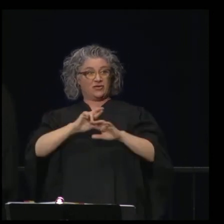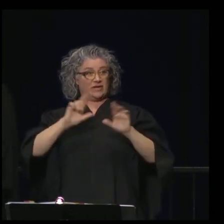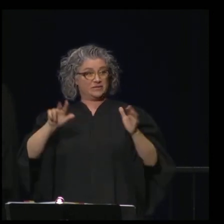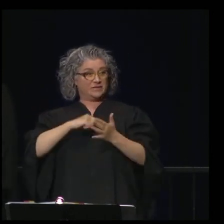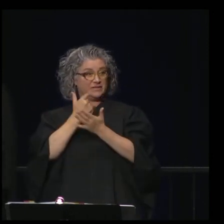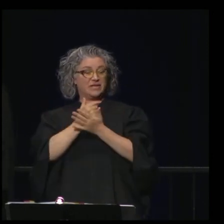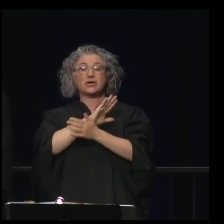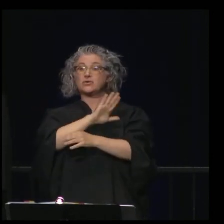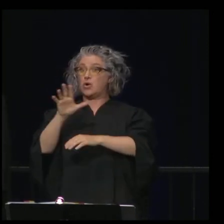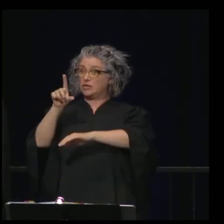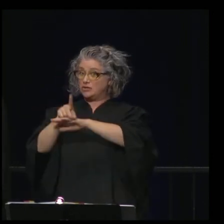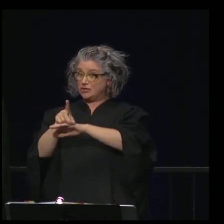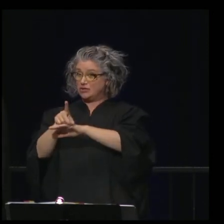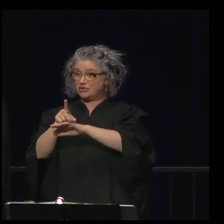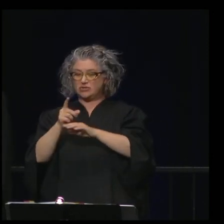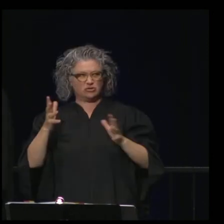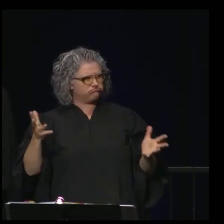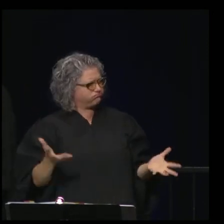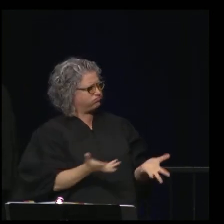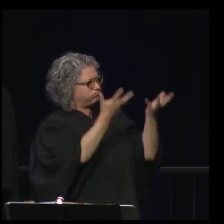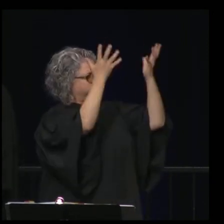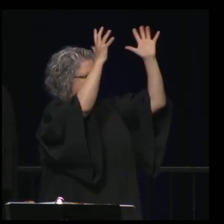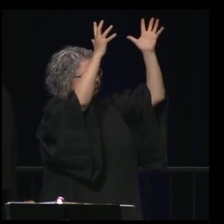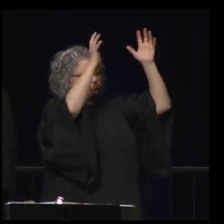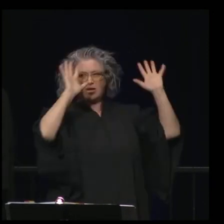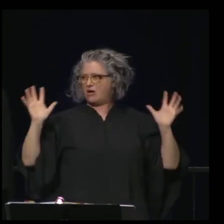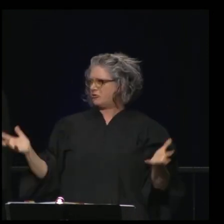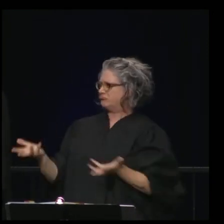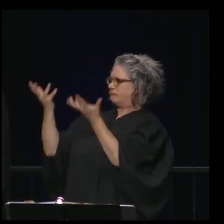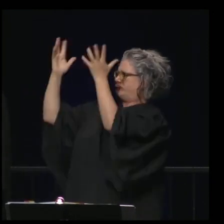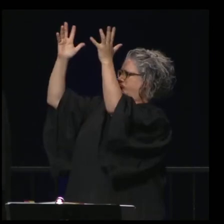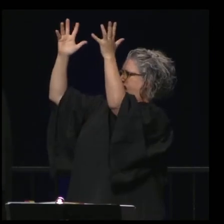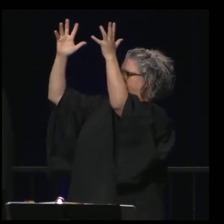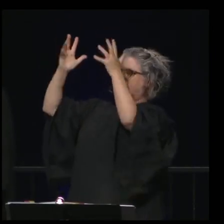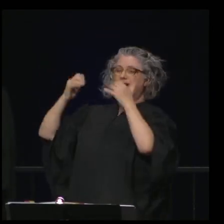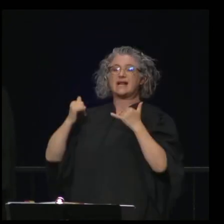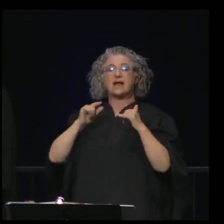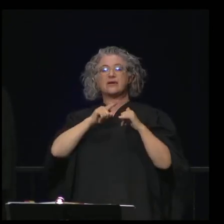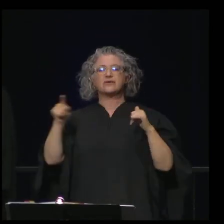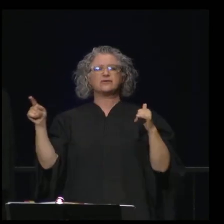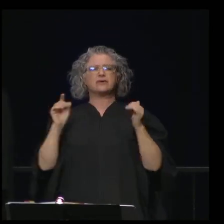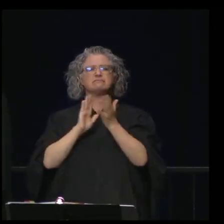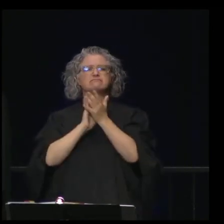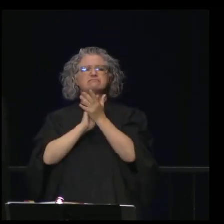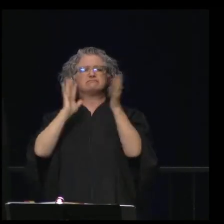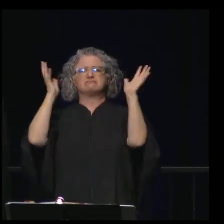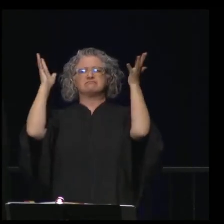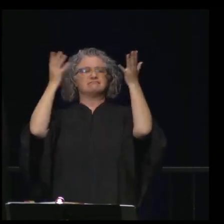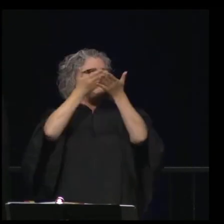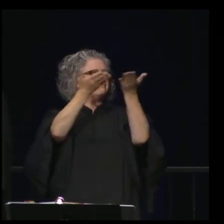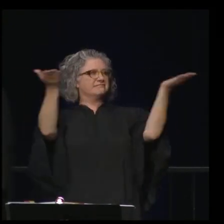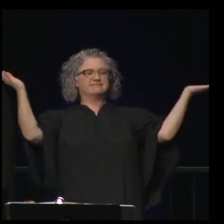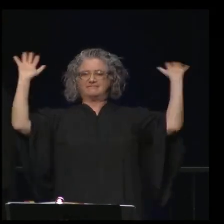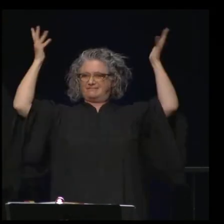it's your turn to lift them up. Lift them up high right now with a big round of applause.